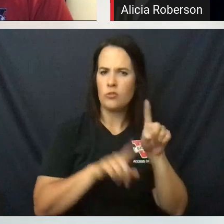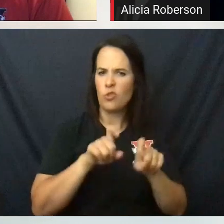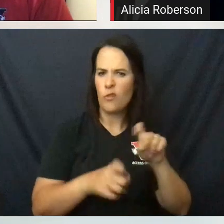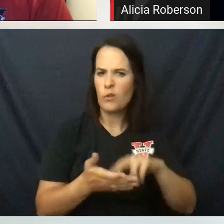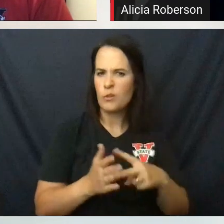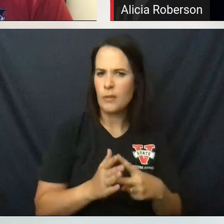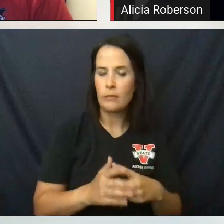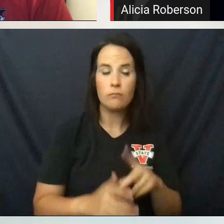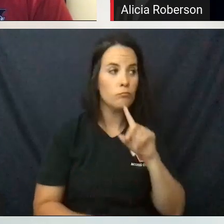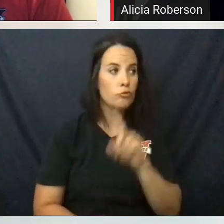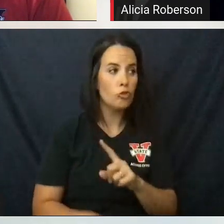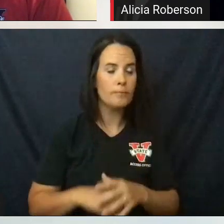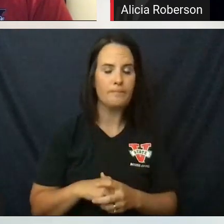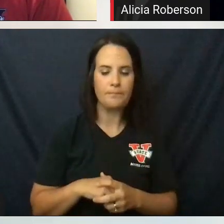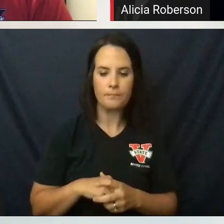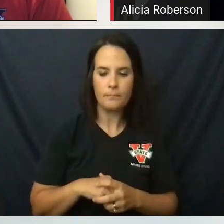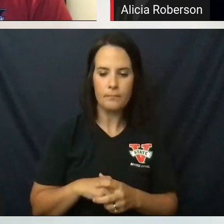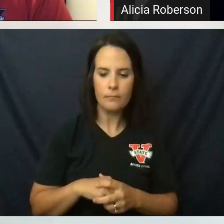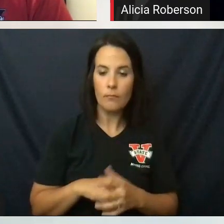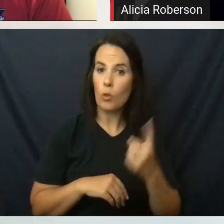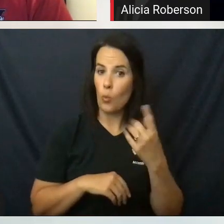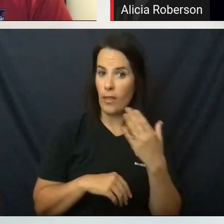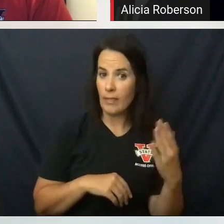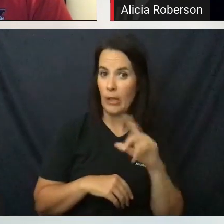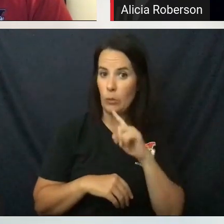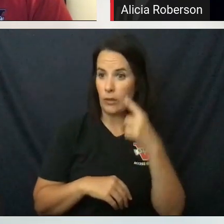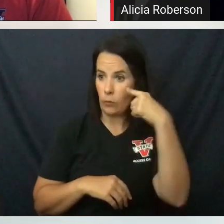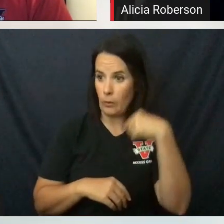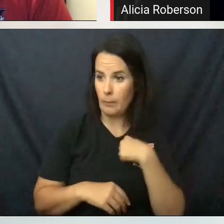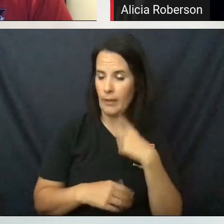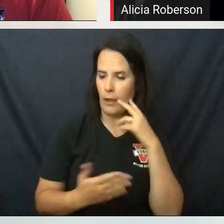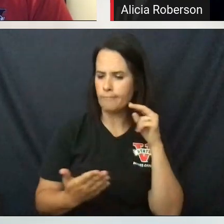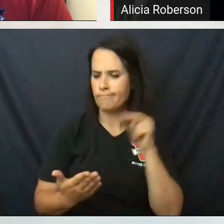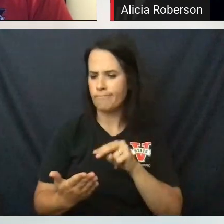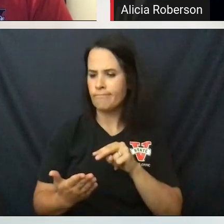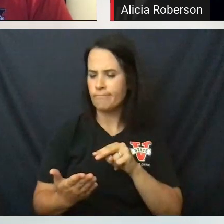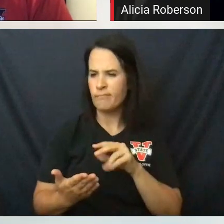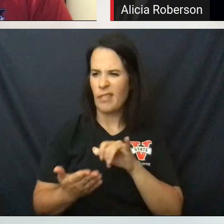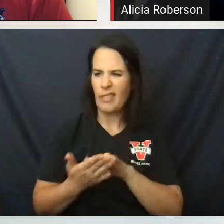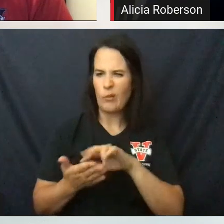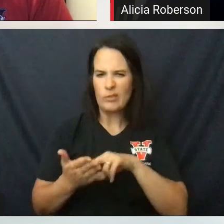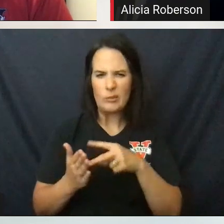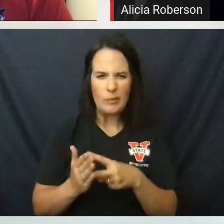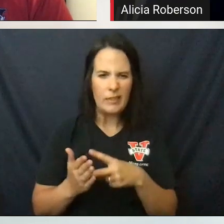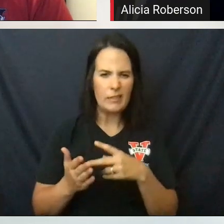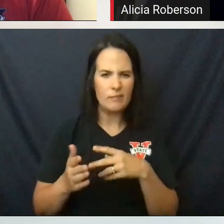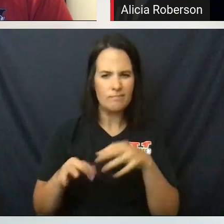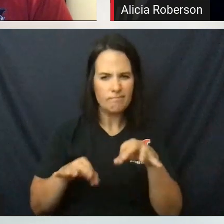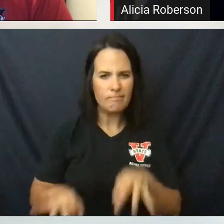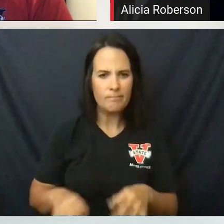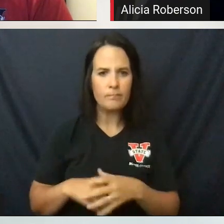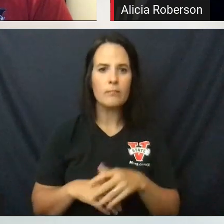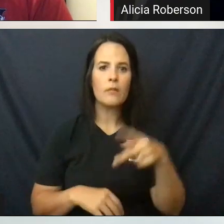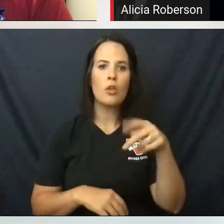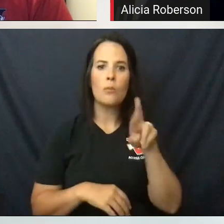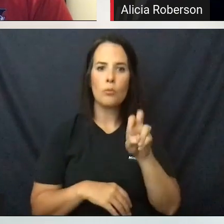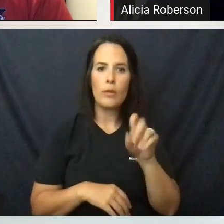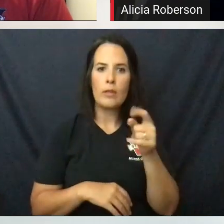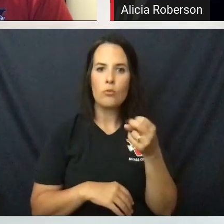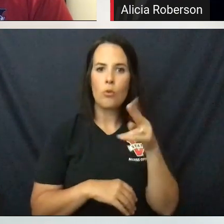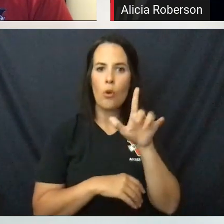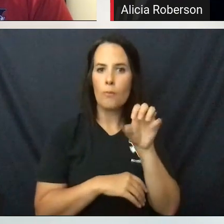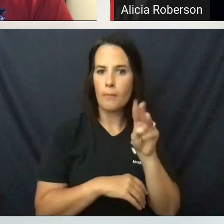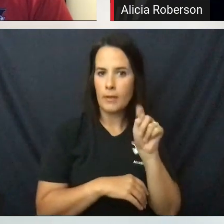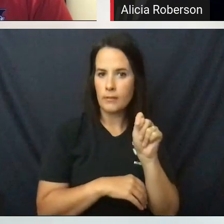So one of the things is that really one of the ways I look at is the pre-enrollment survey is really a student's